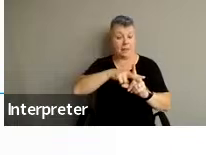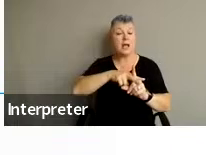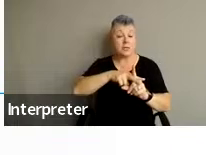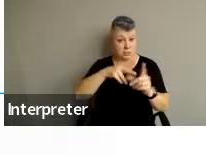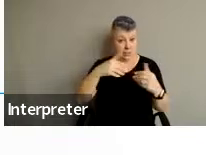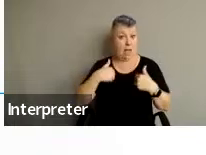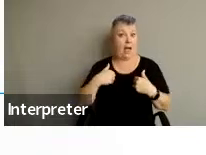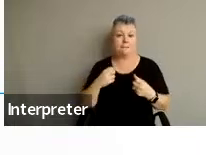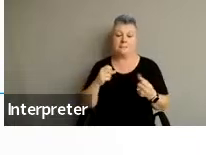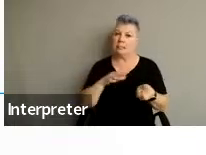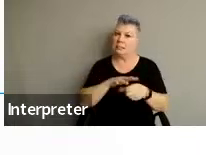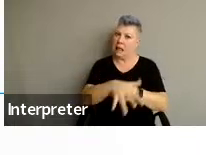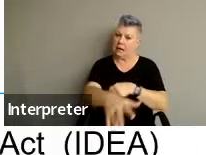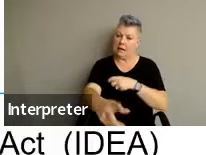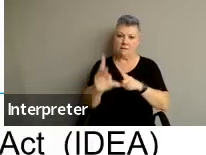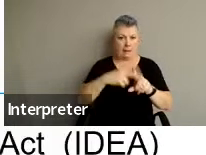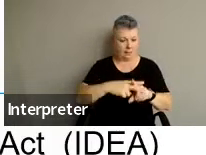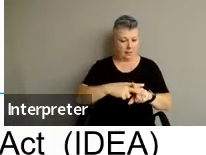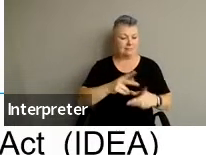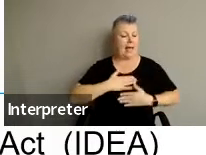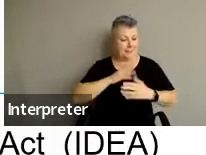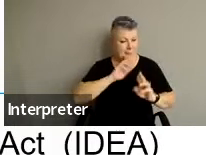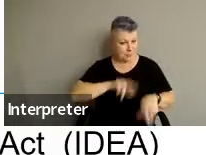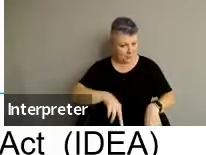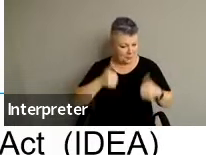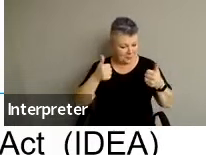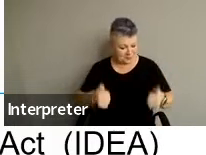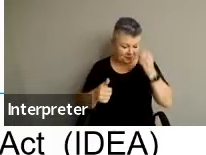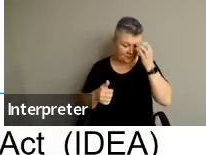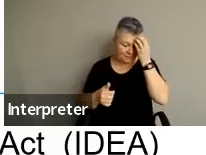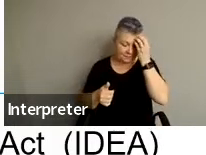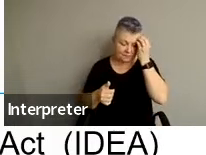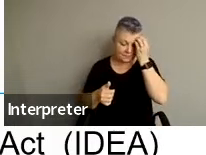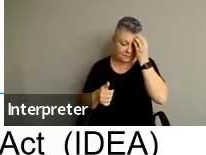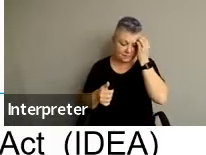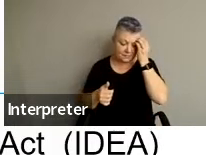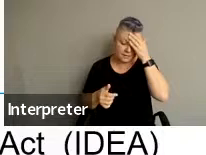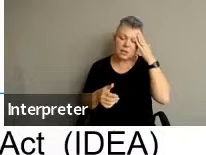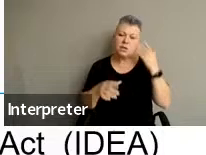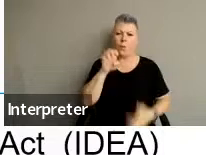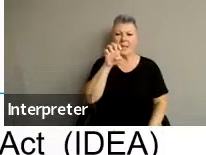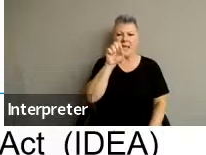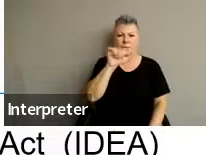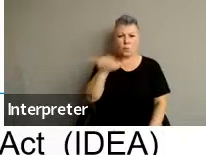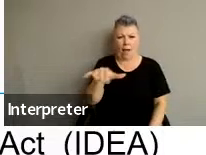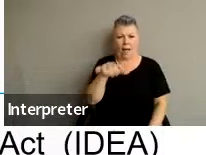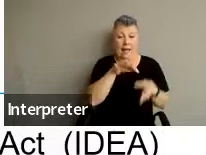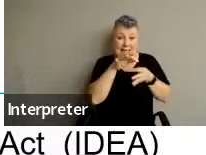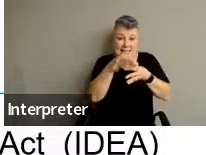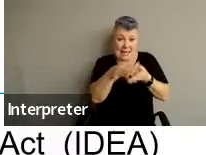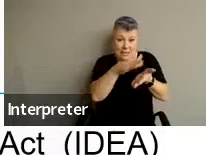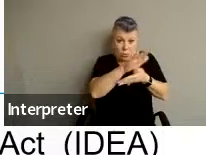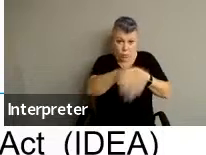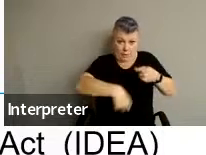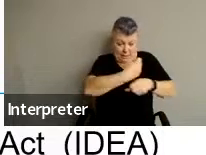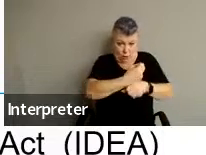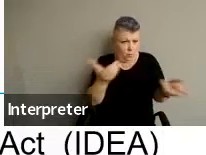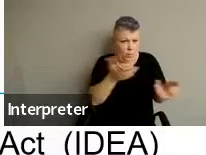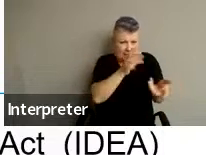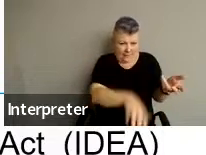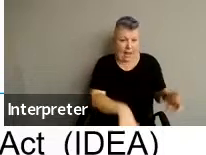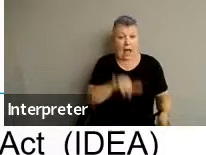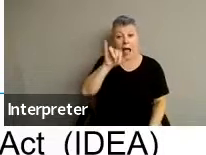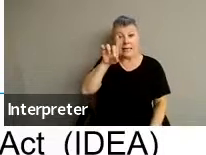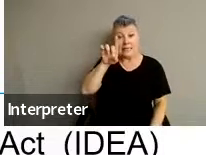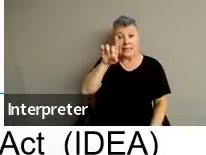plenty of applications. I am happy to report. So what is extended school year? So it is an IDEA requirement. It